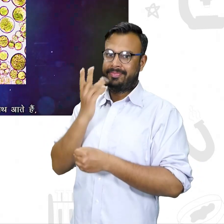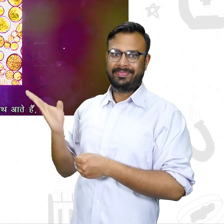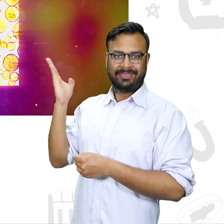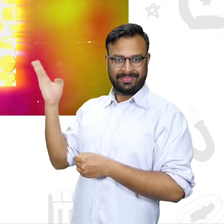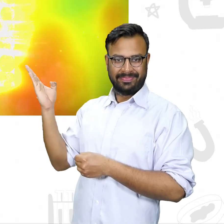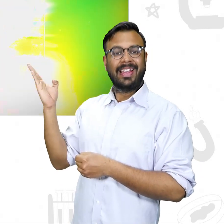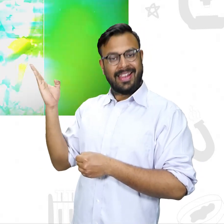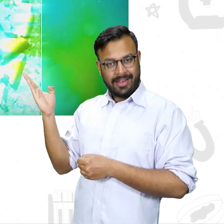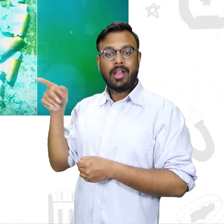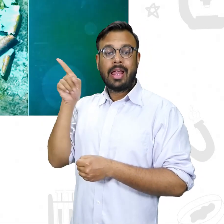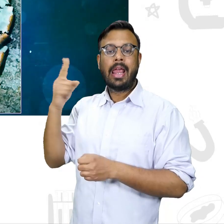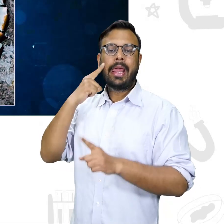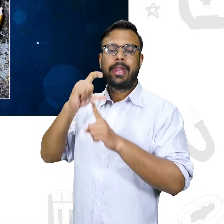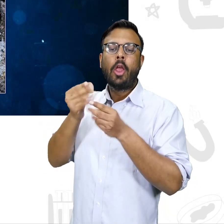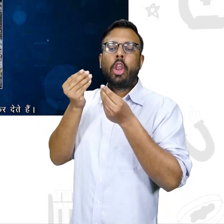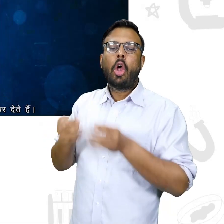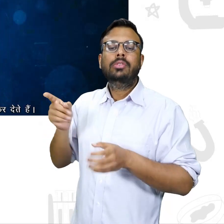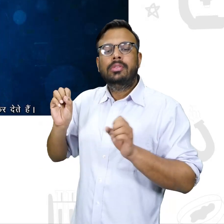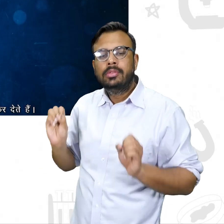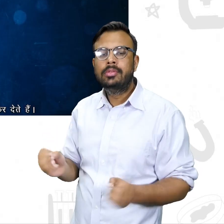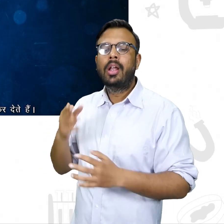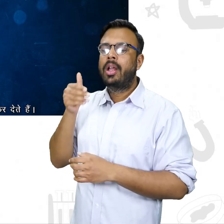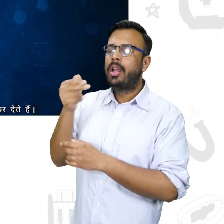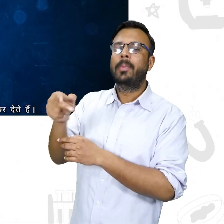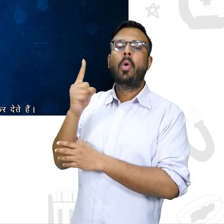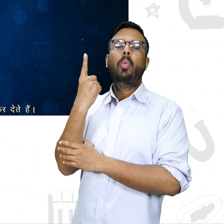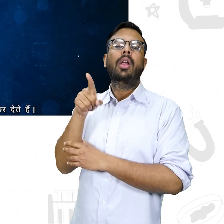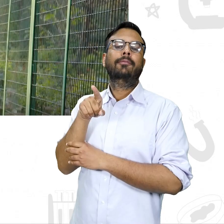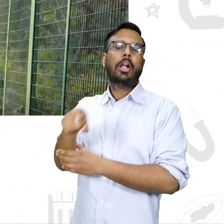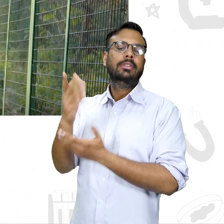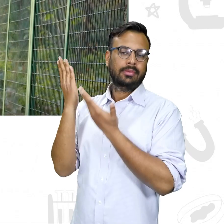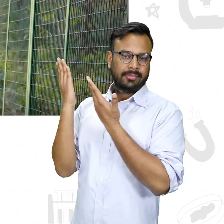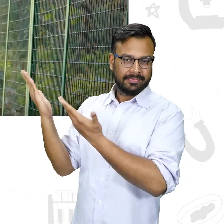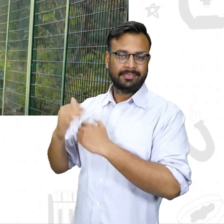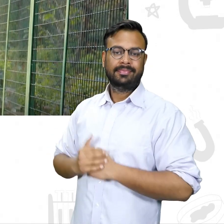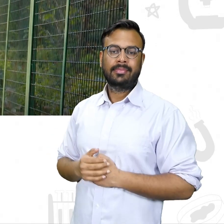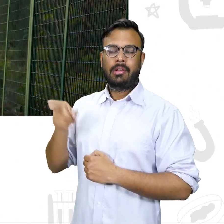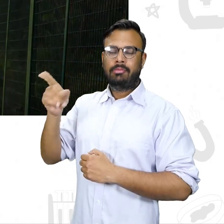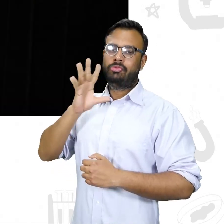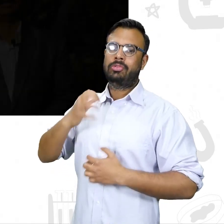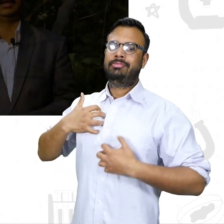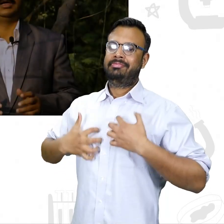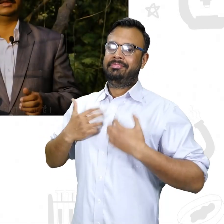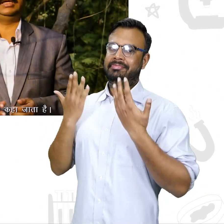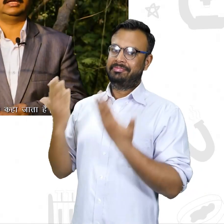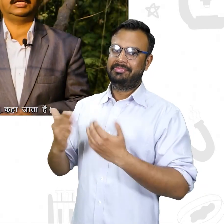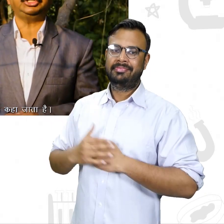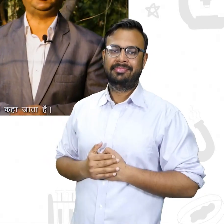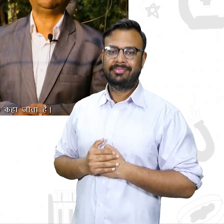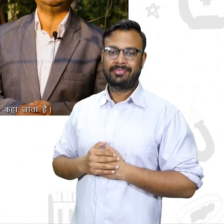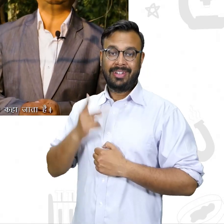together, they lose their original identity and start behaving as a single organism. This is very interesting.